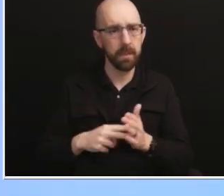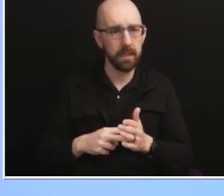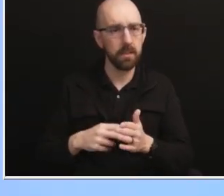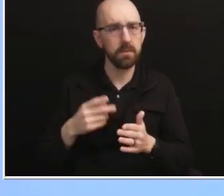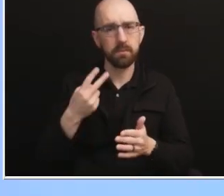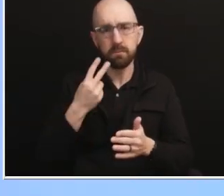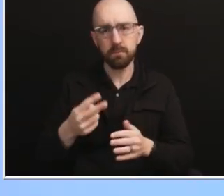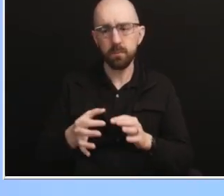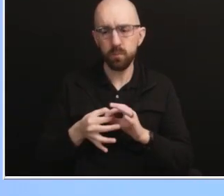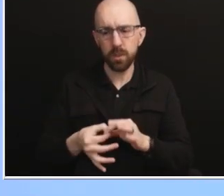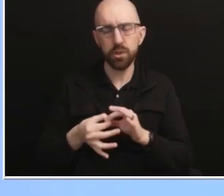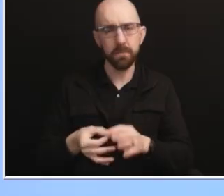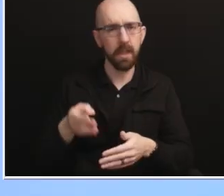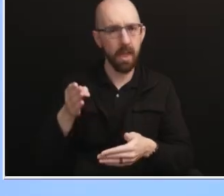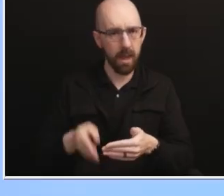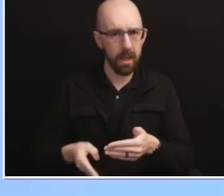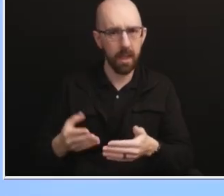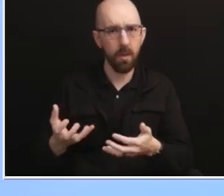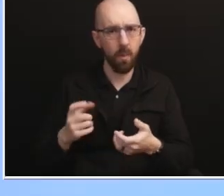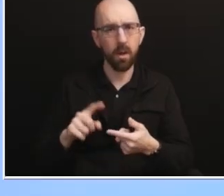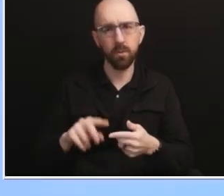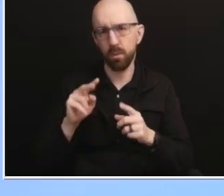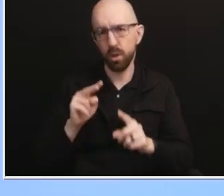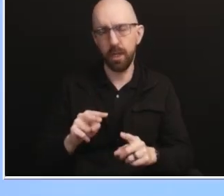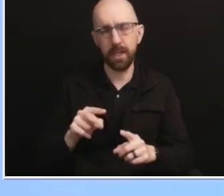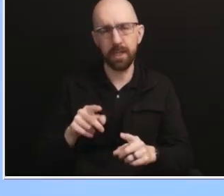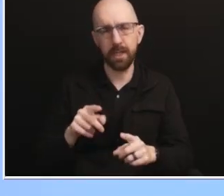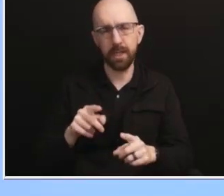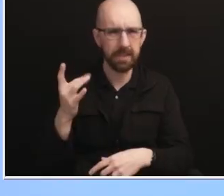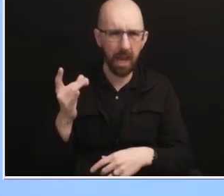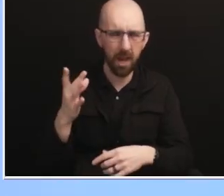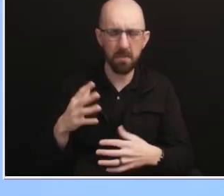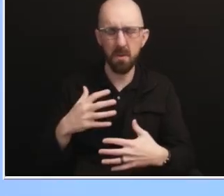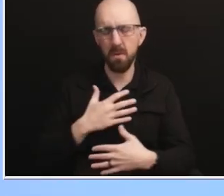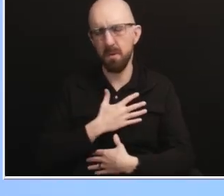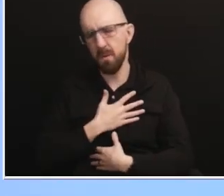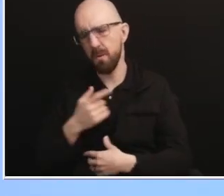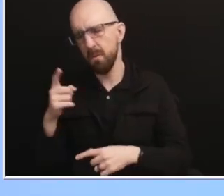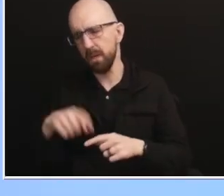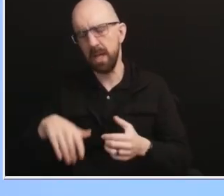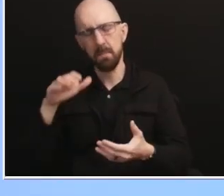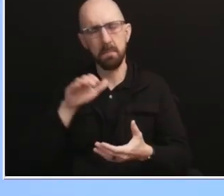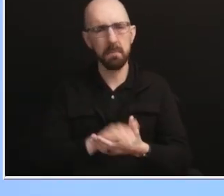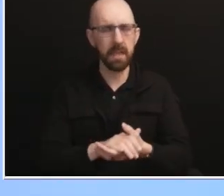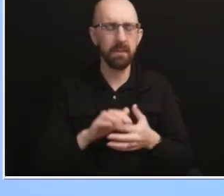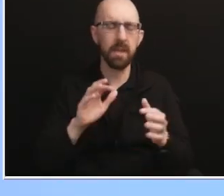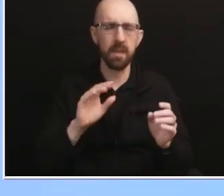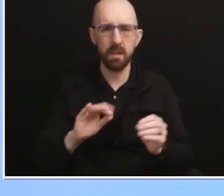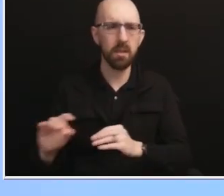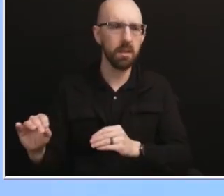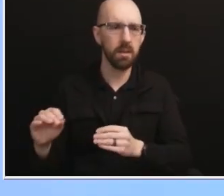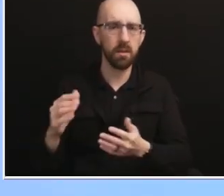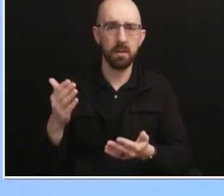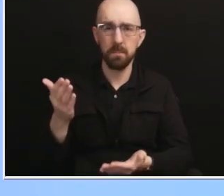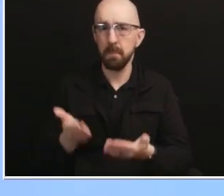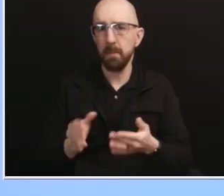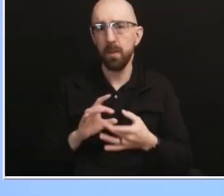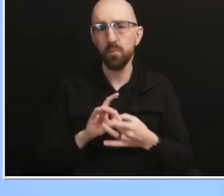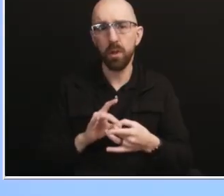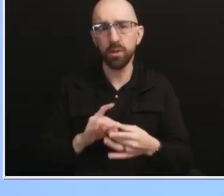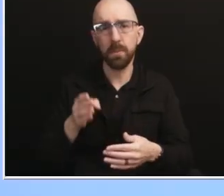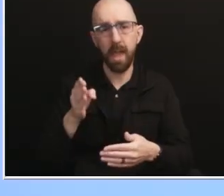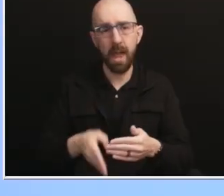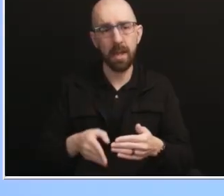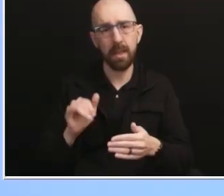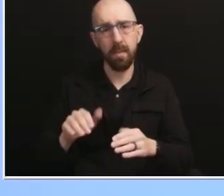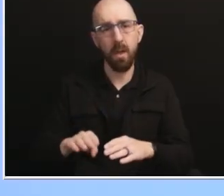relationship ending, we want to look at this. This is terrible. Oh my God, I can't believe this happened. Is it? Maybe it's a relationship that ended that opens you